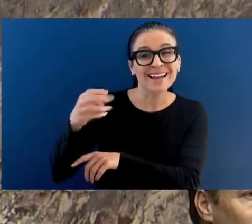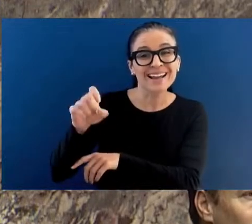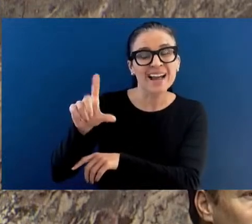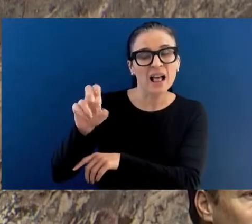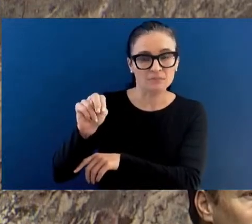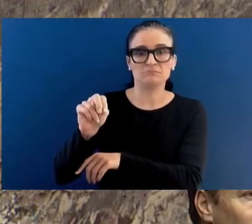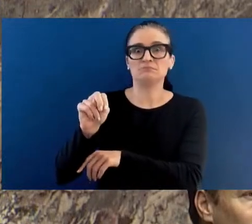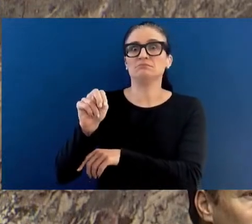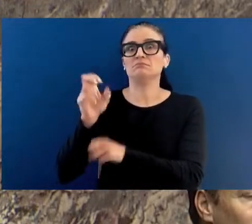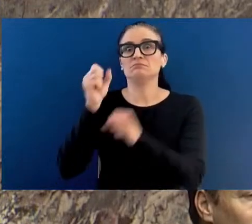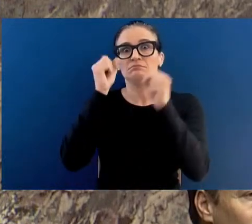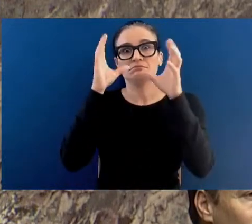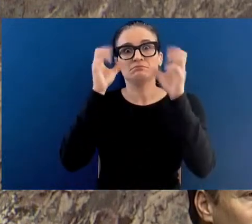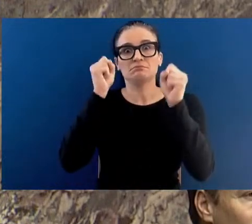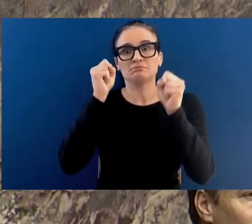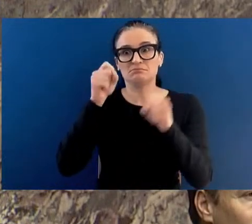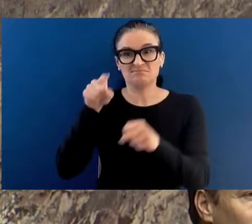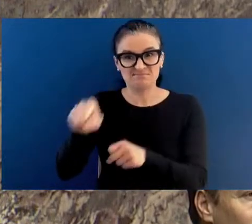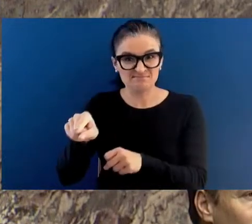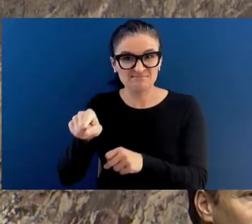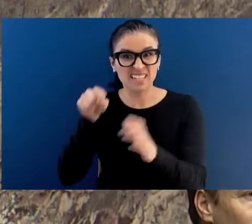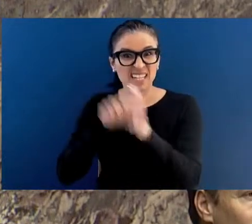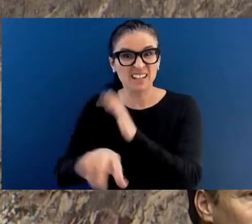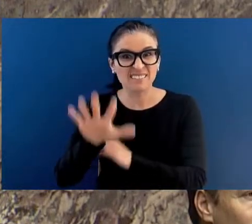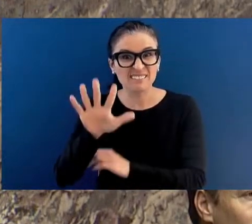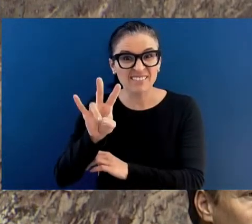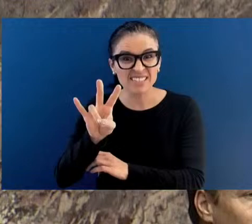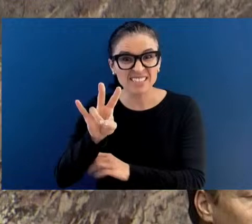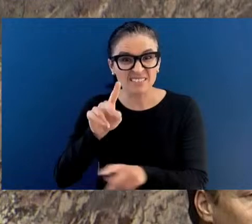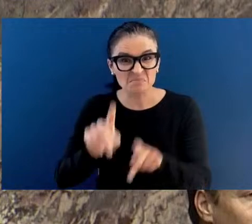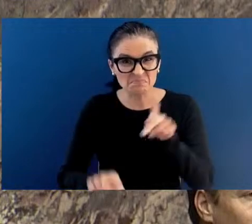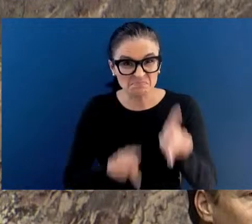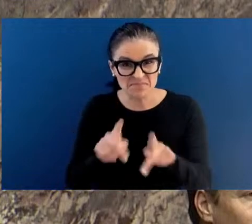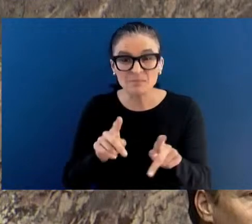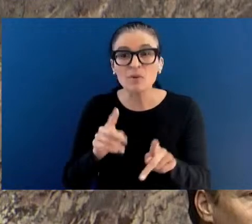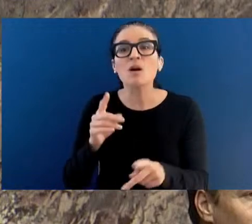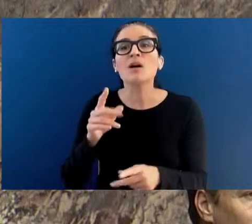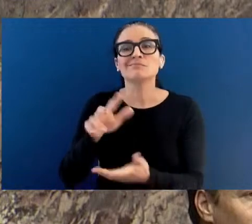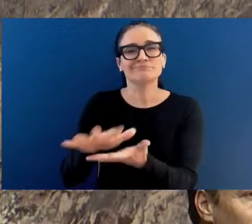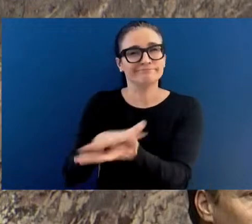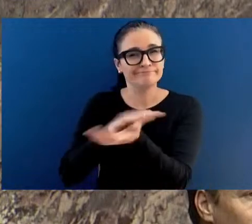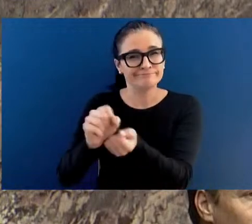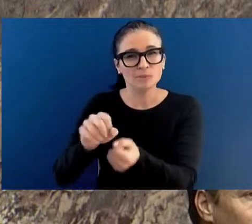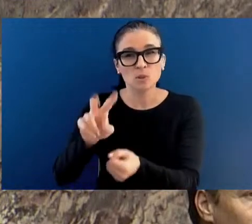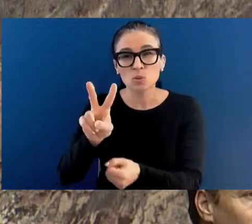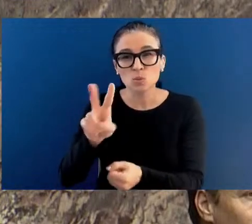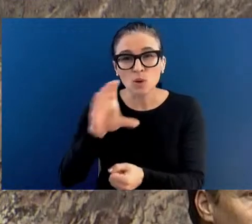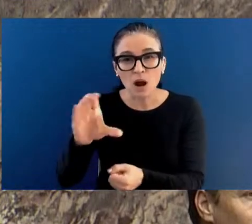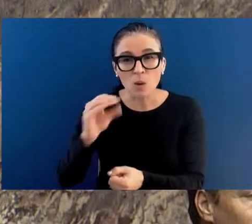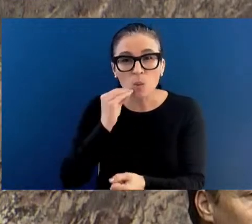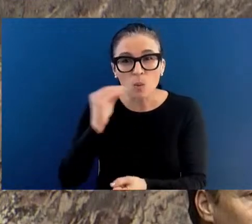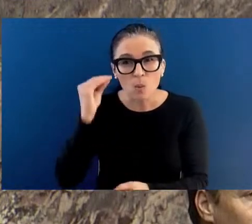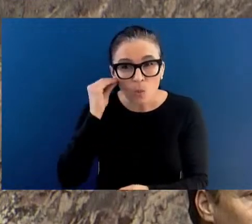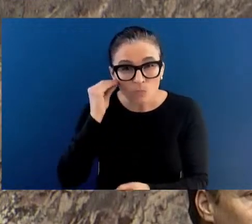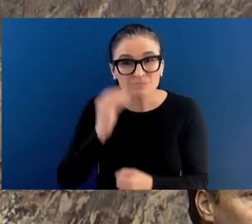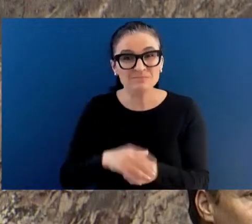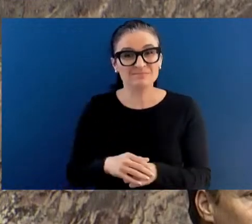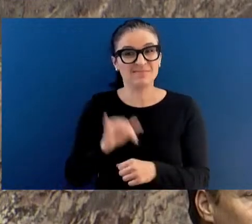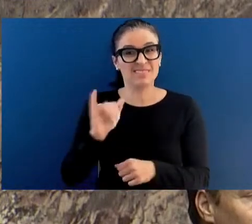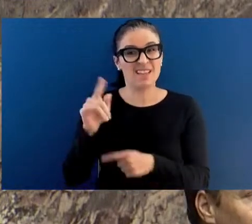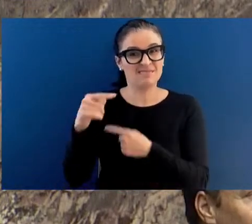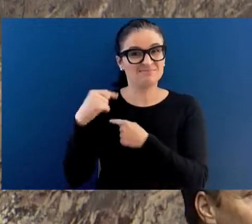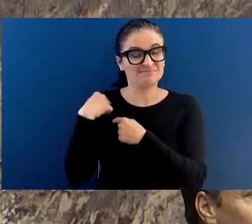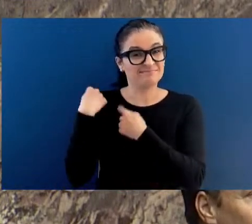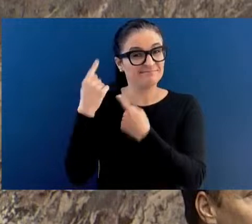destroyed 200 homes and nearly 300 kilometers of highway. And ever since, the United States Geological Service has taken